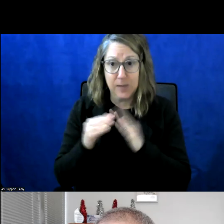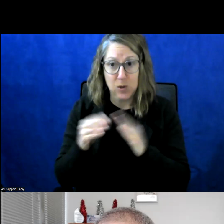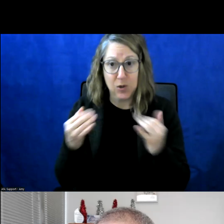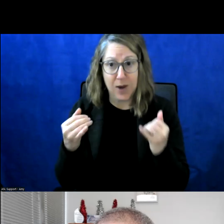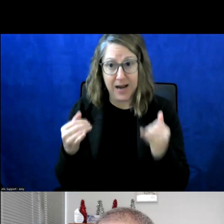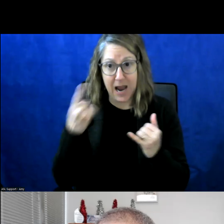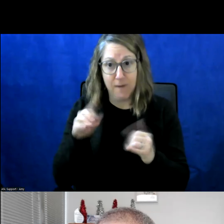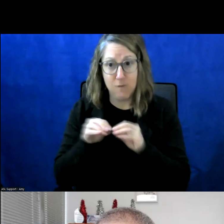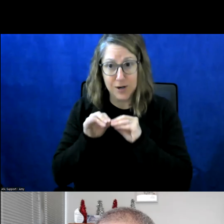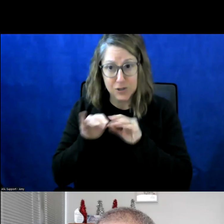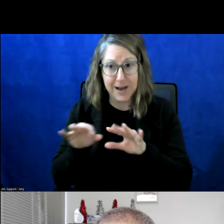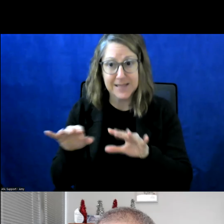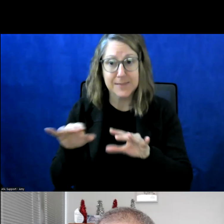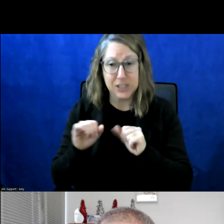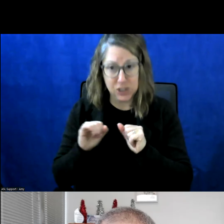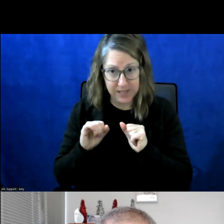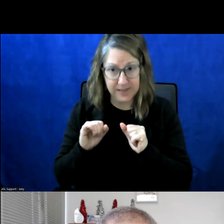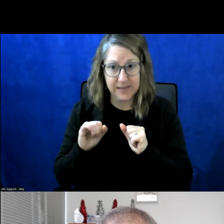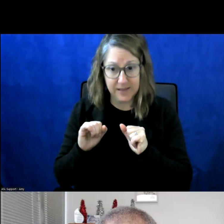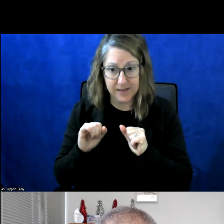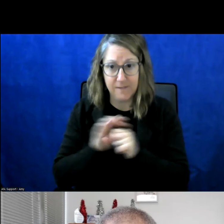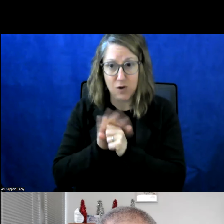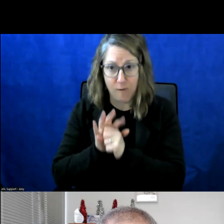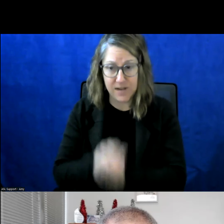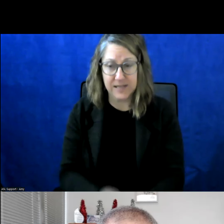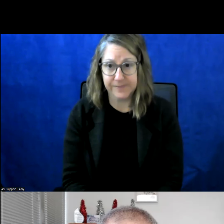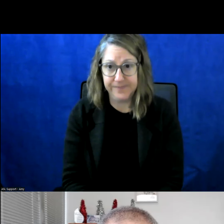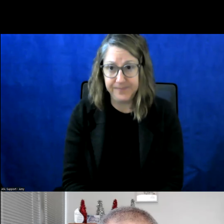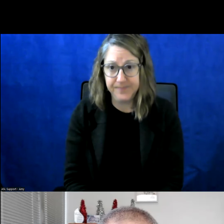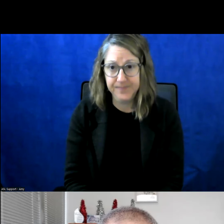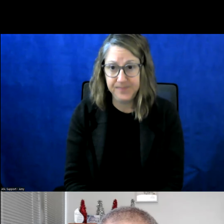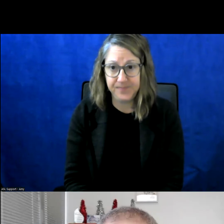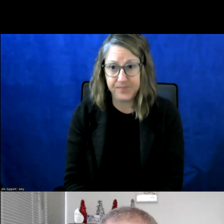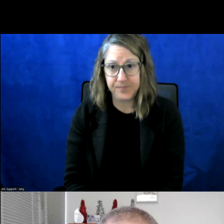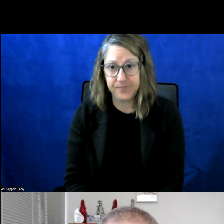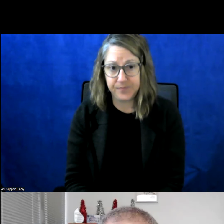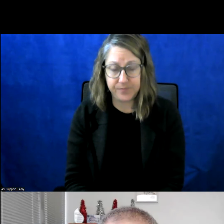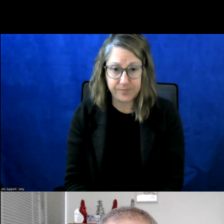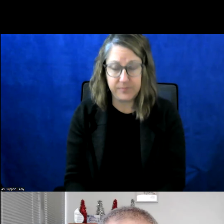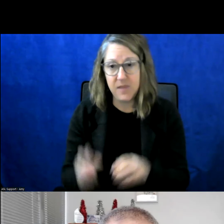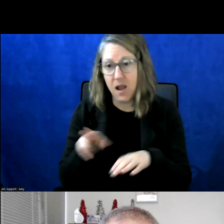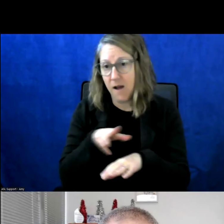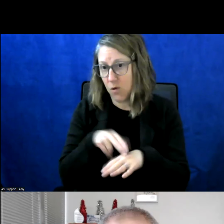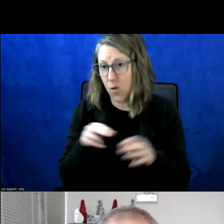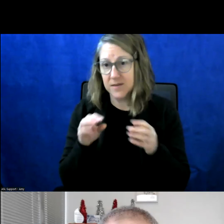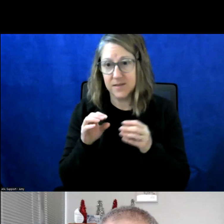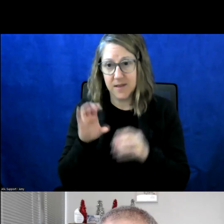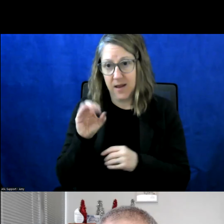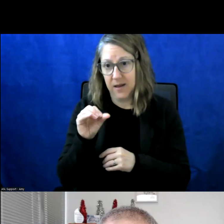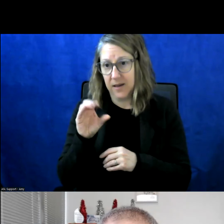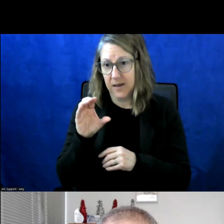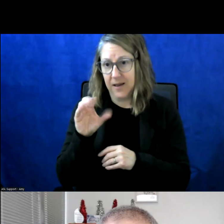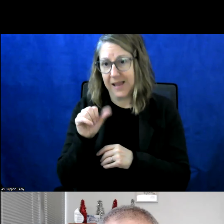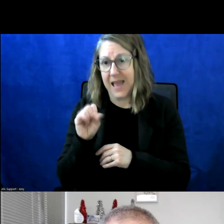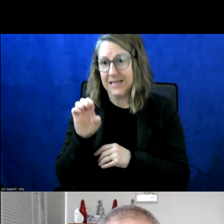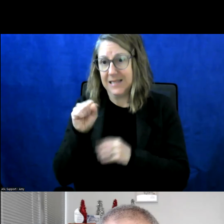for transmission of COVID. And of course, the cases are going up as well. So you can see that